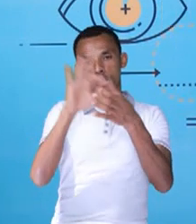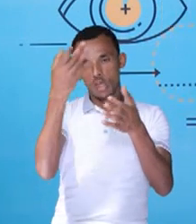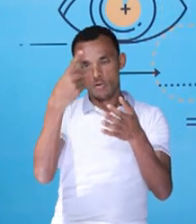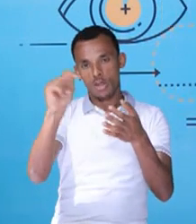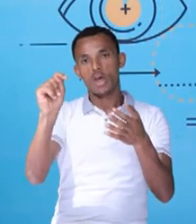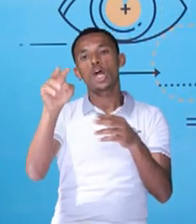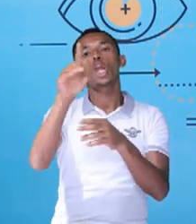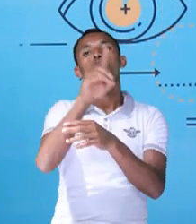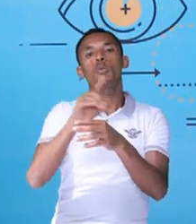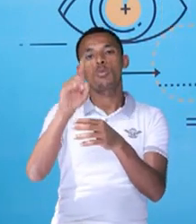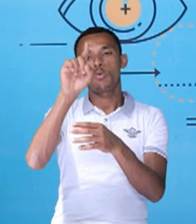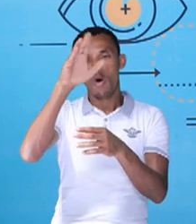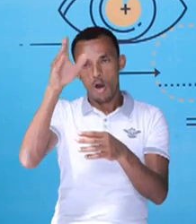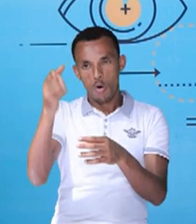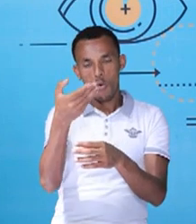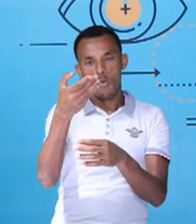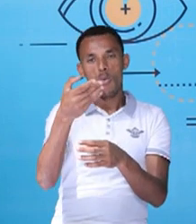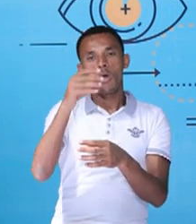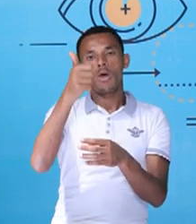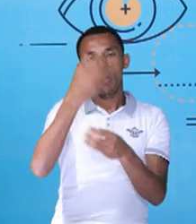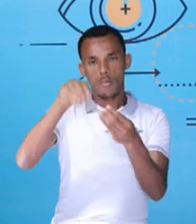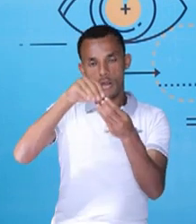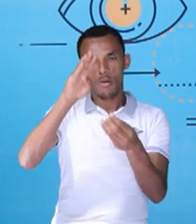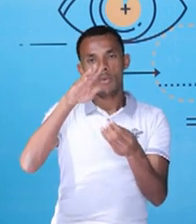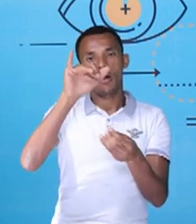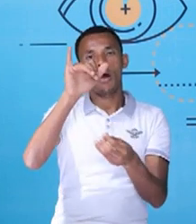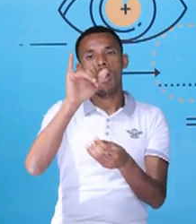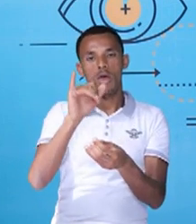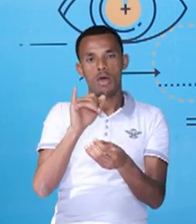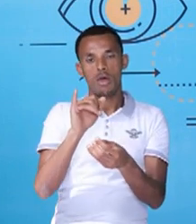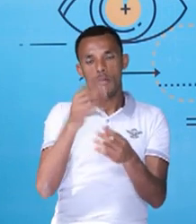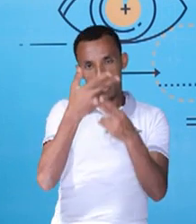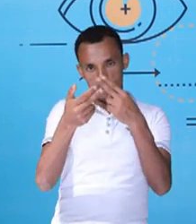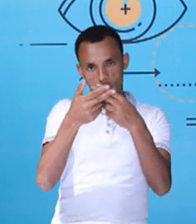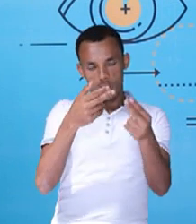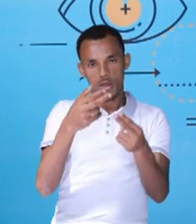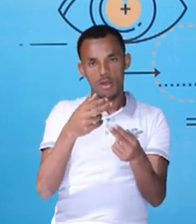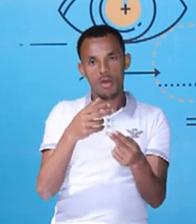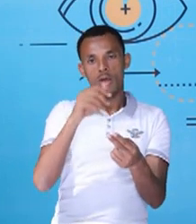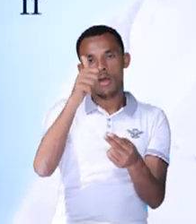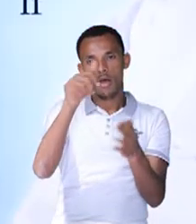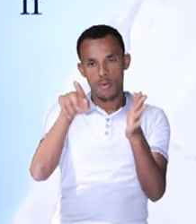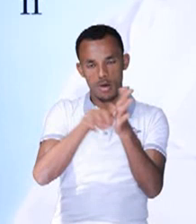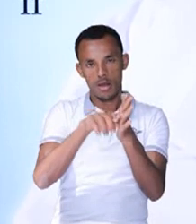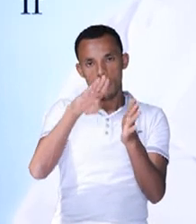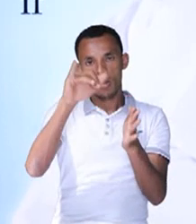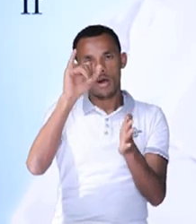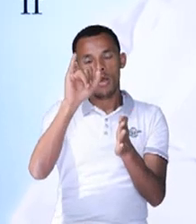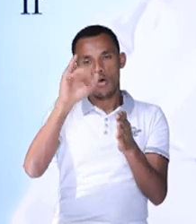the denominator. 1 over a plus bi multiplied by a minus